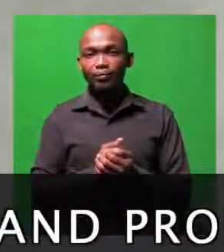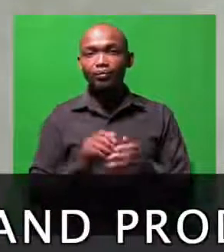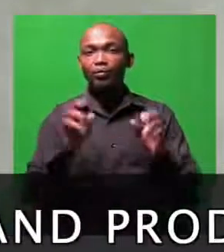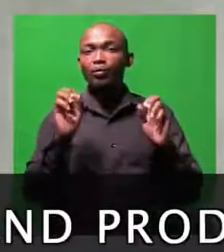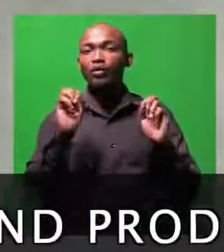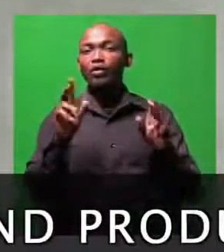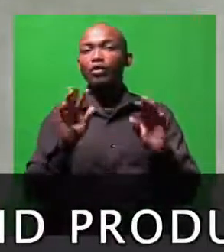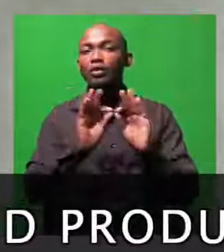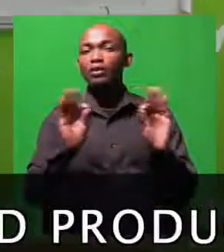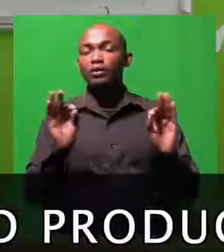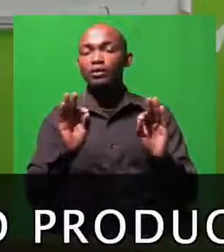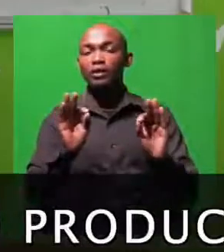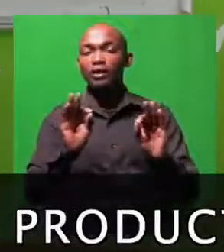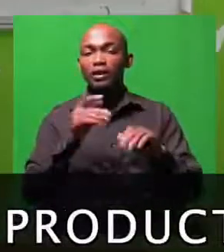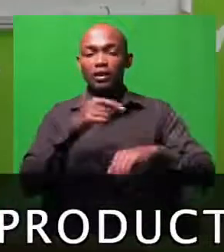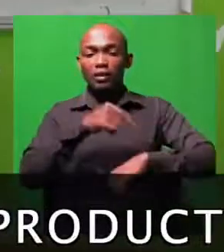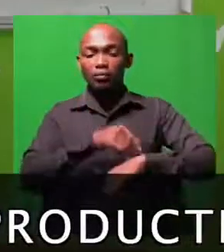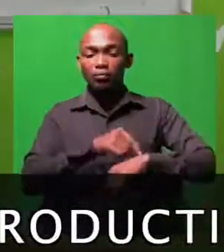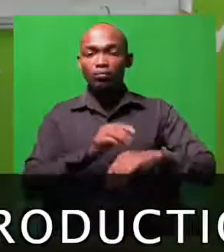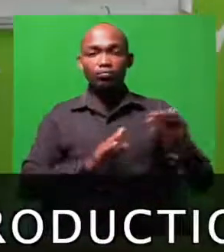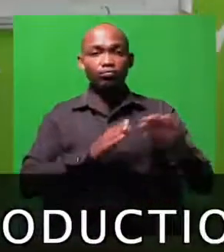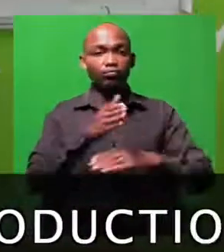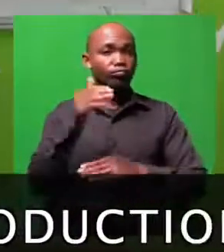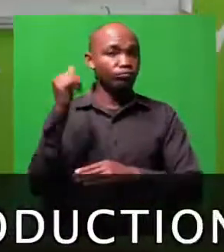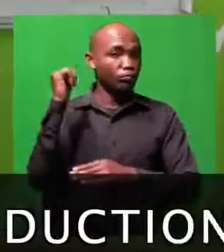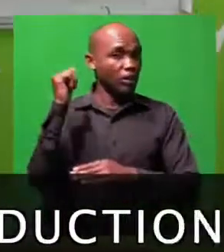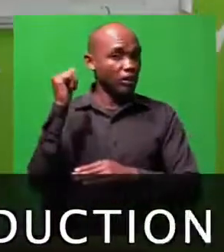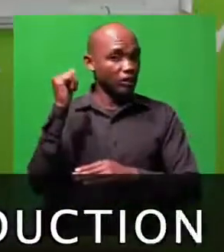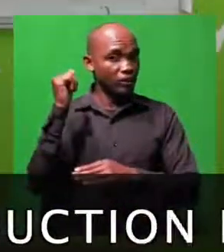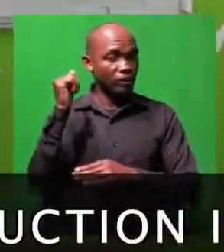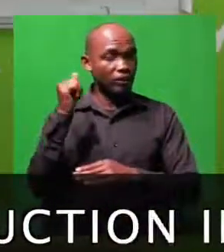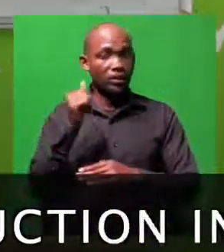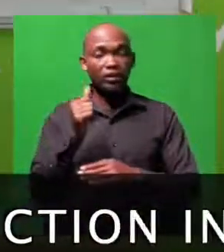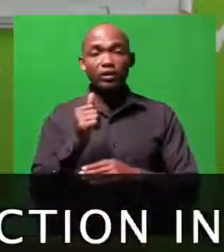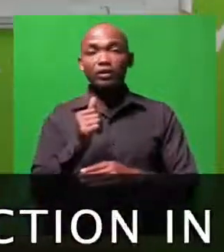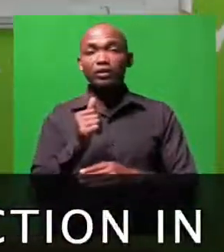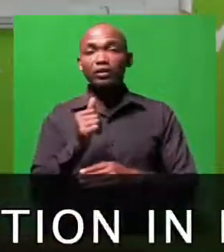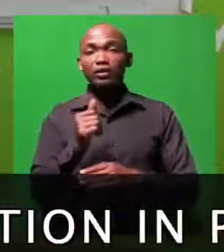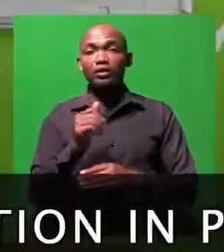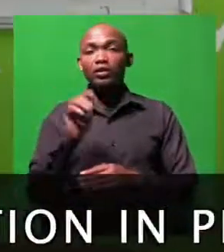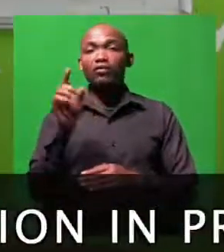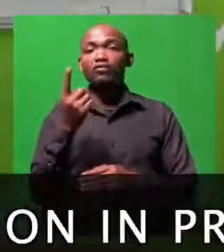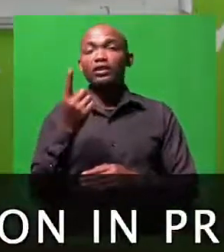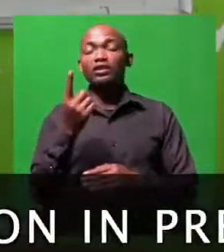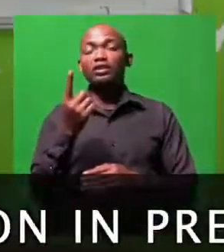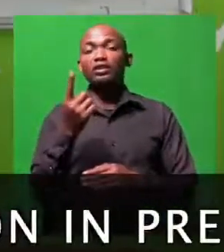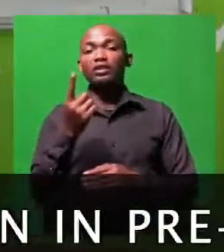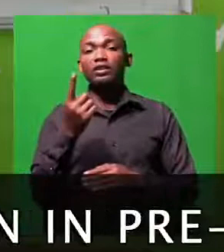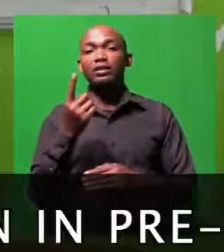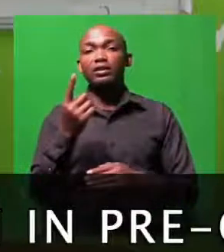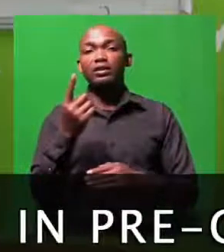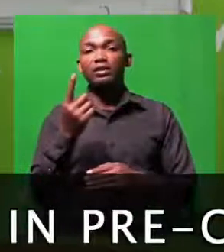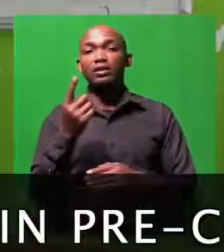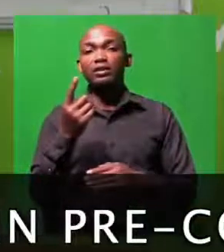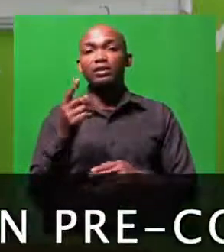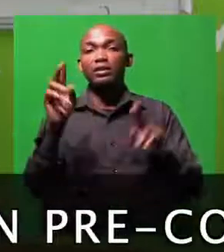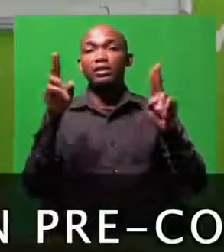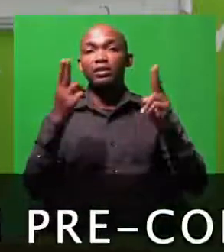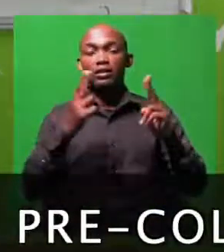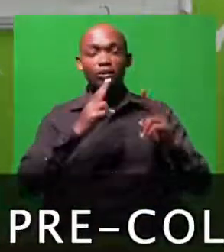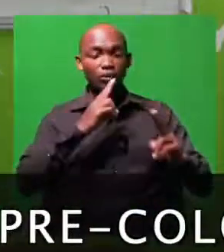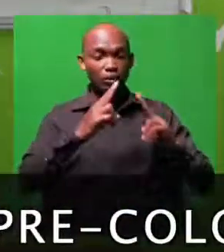Okay, good. In the previous lesson, which was the first lesson,